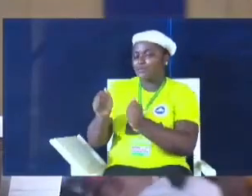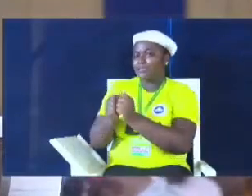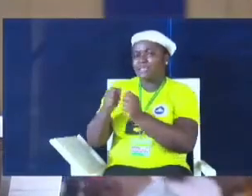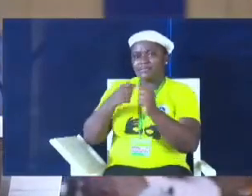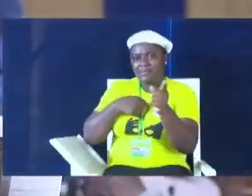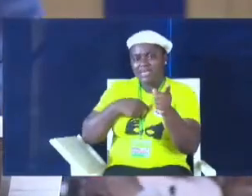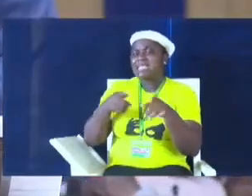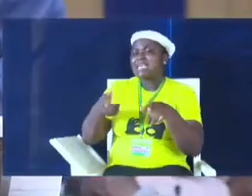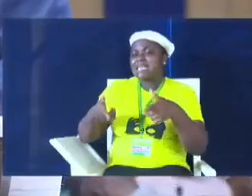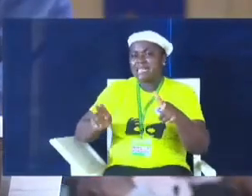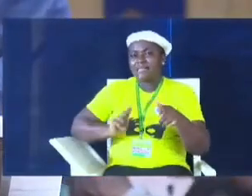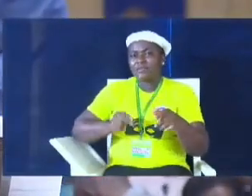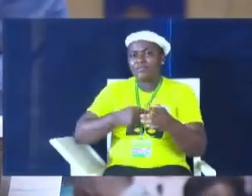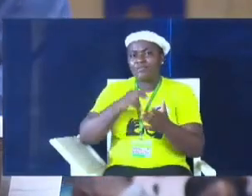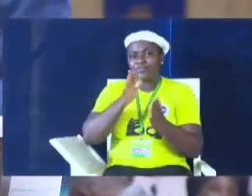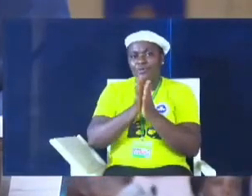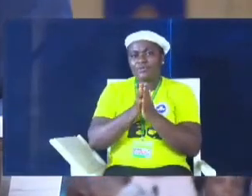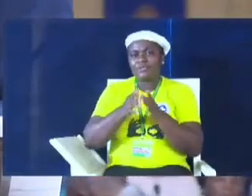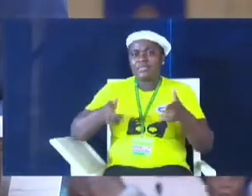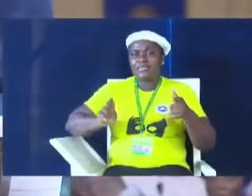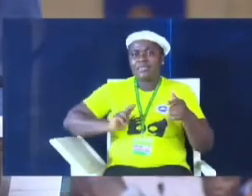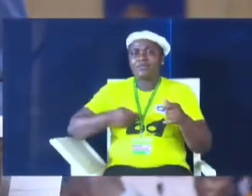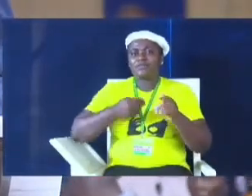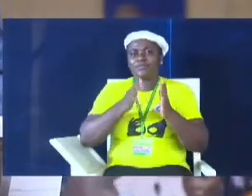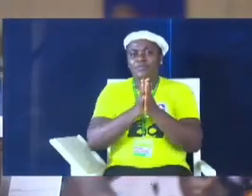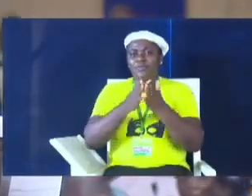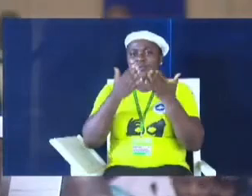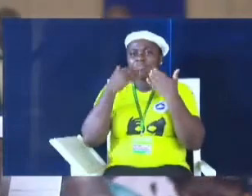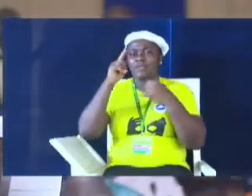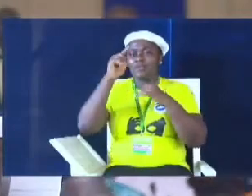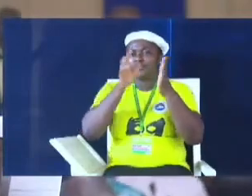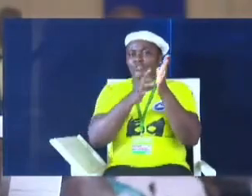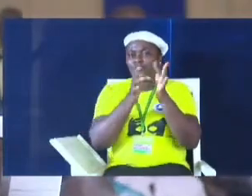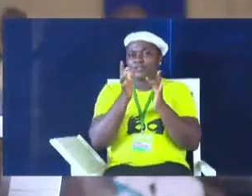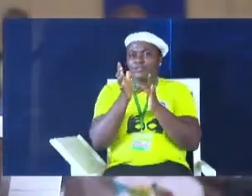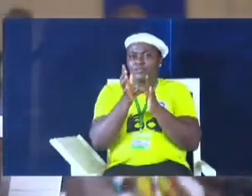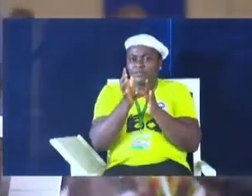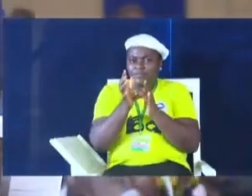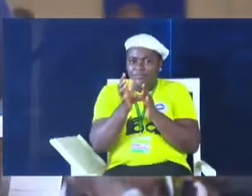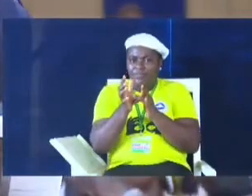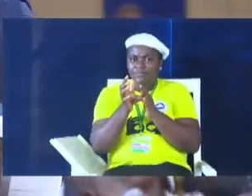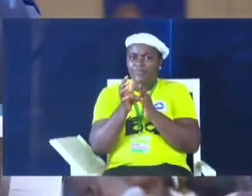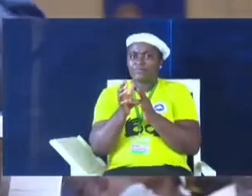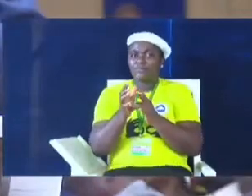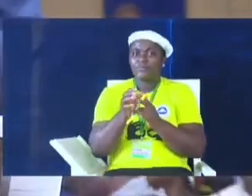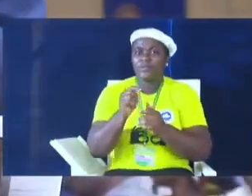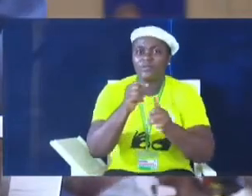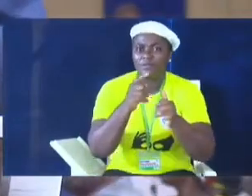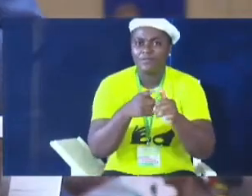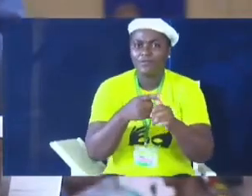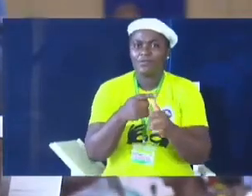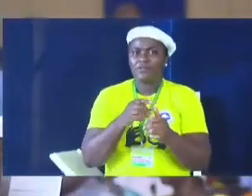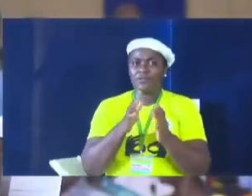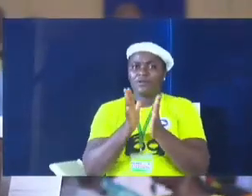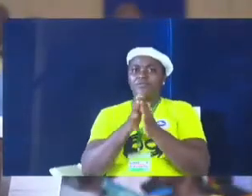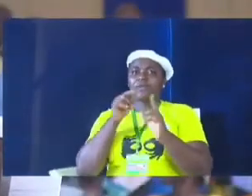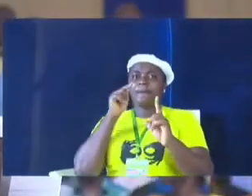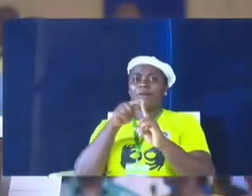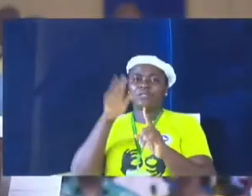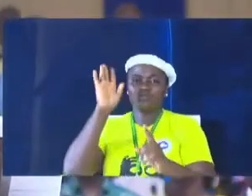let us pray. Very quick, let us pray. Thank you, Jesus. And your first prayer point is going to be, Father,